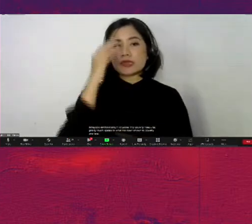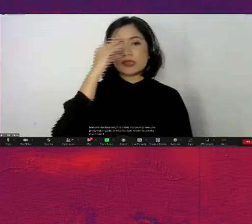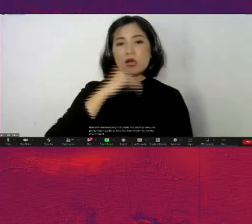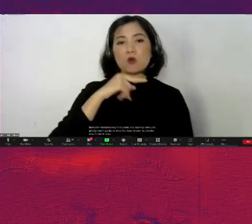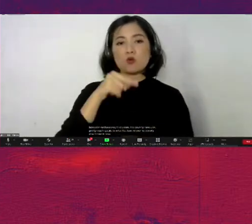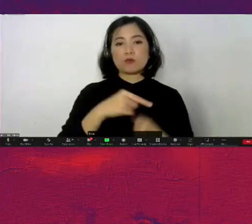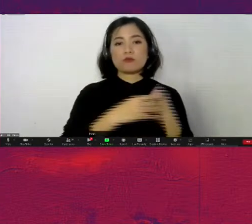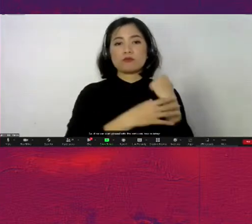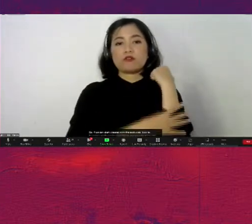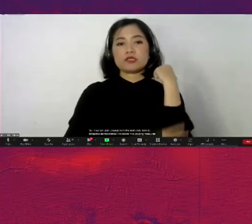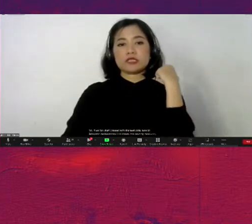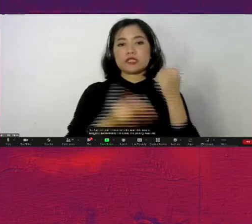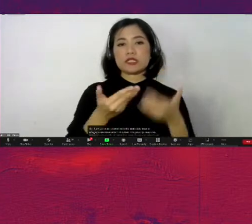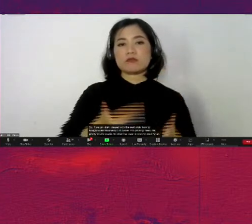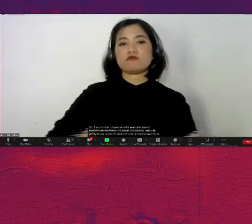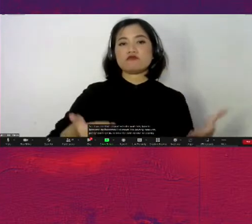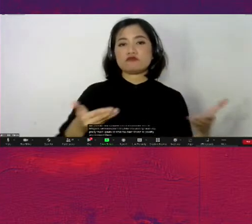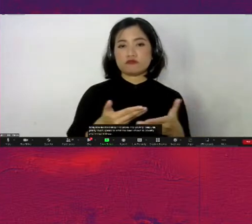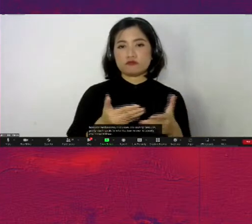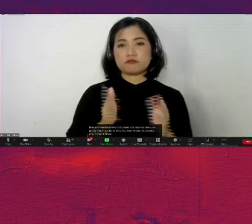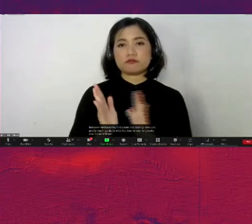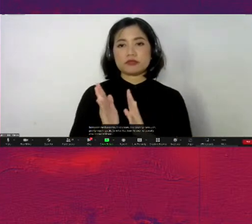environment nexus.